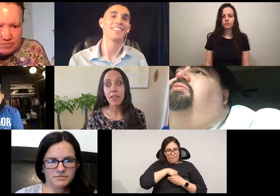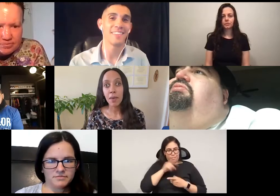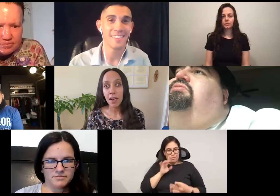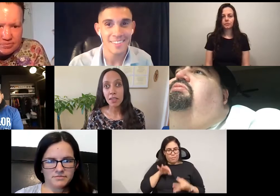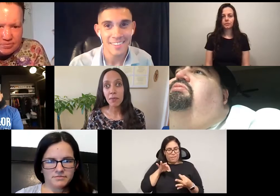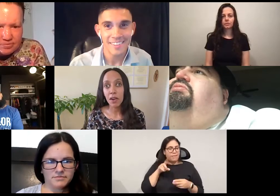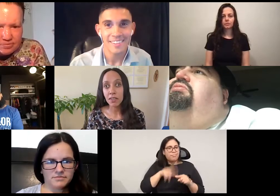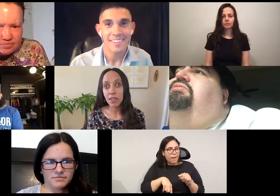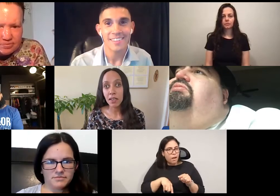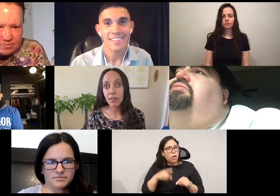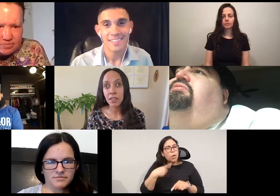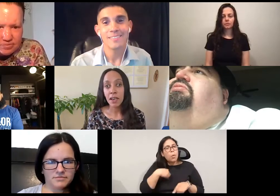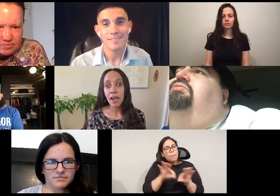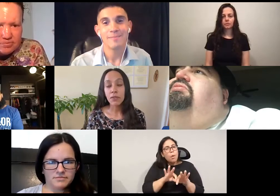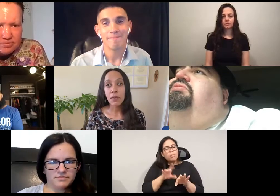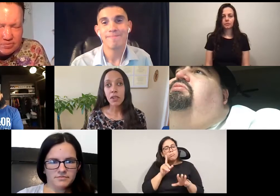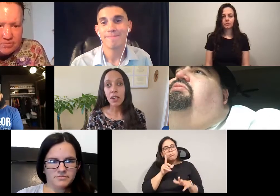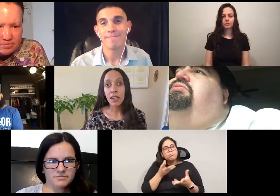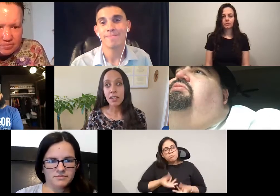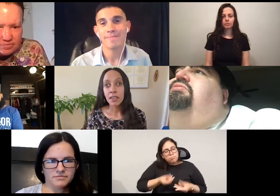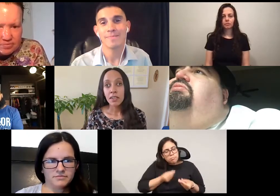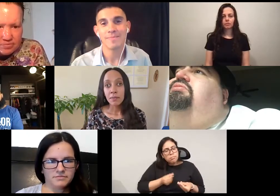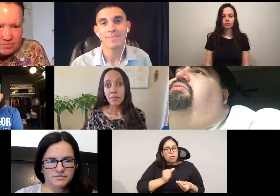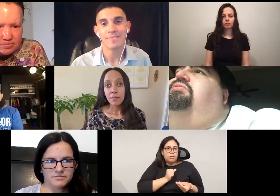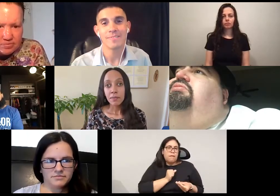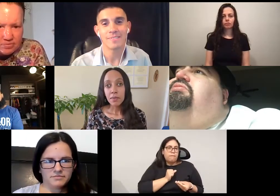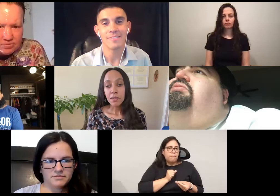have compassion for ourselves as we work on